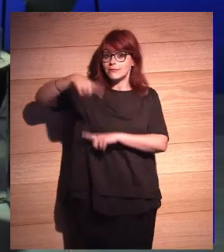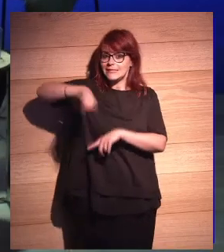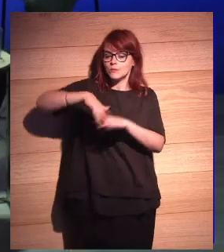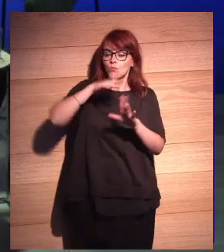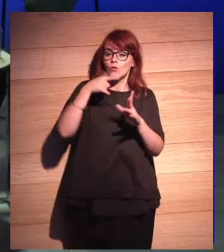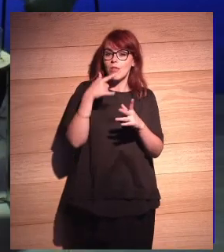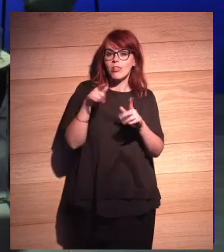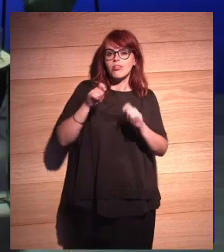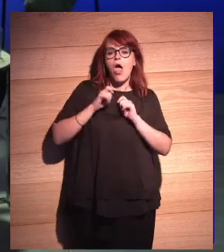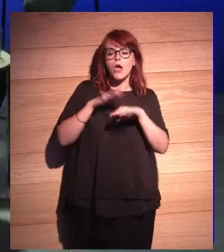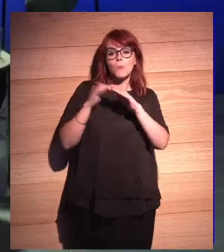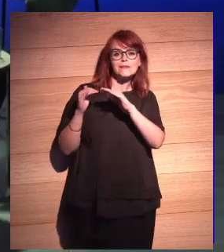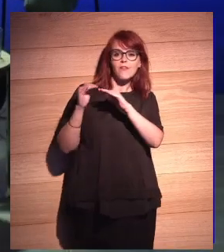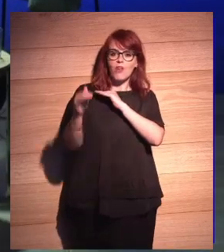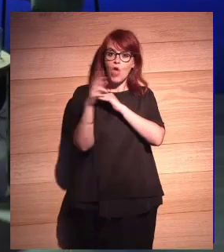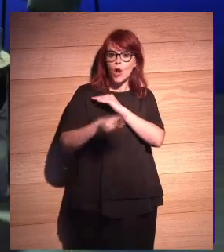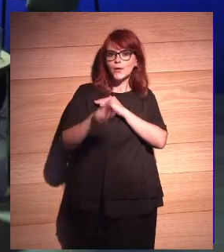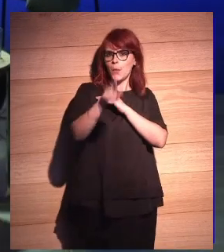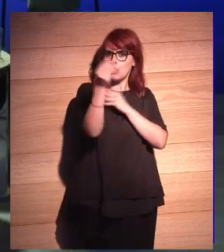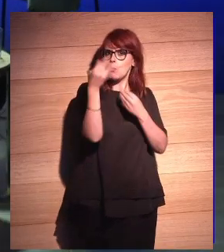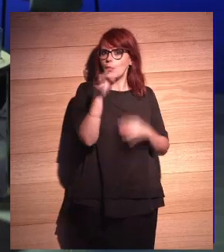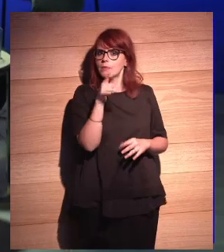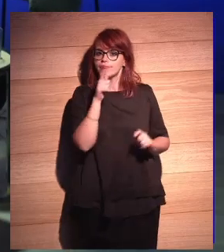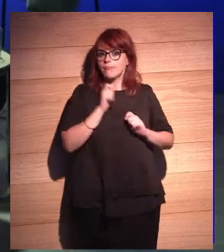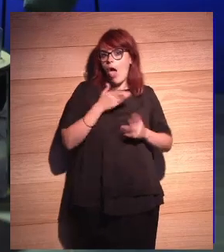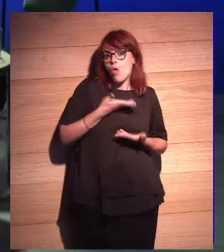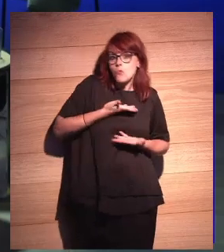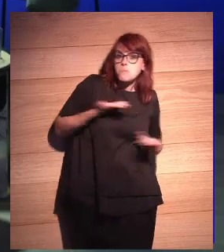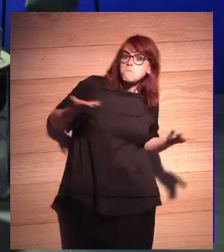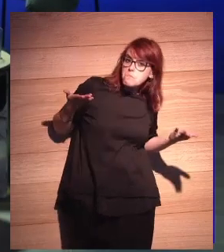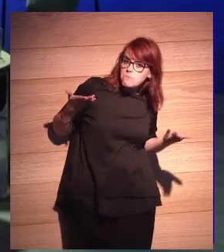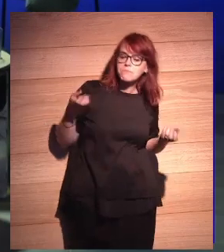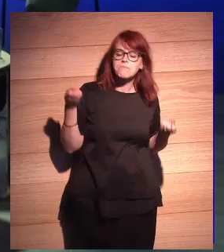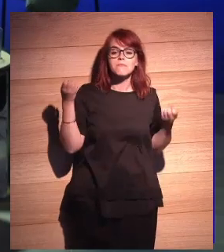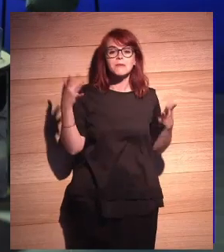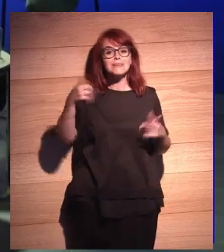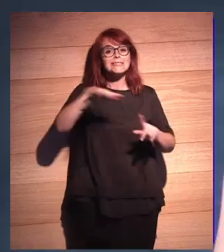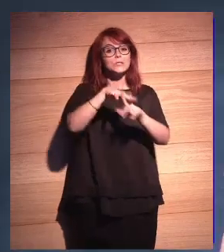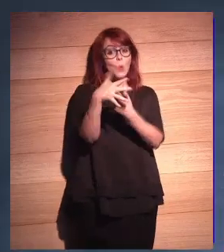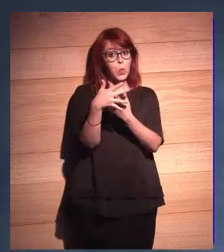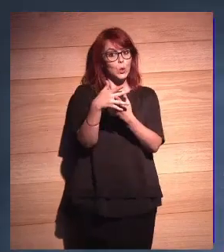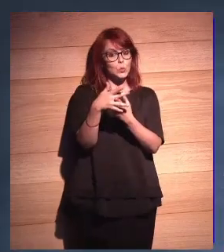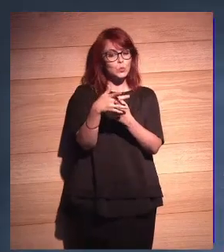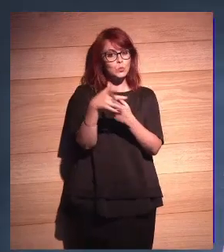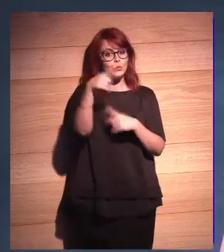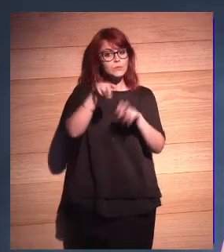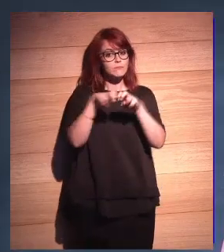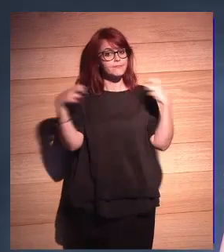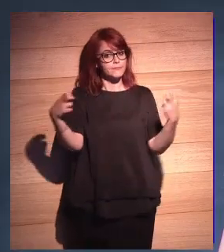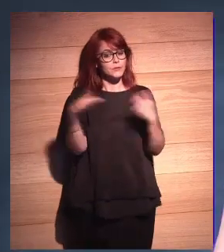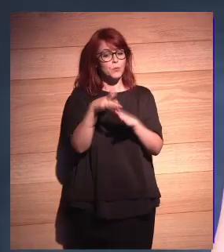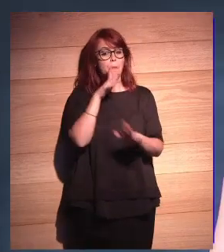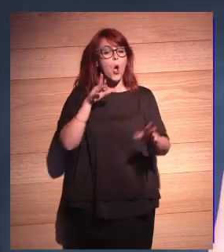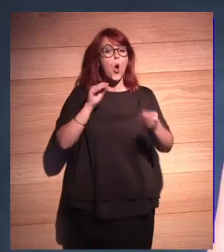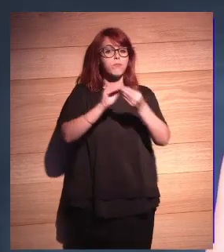these tools can generate a stabilization of a situation of people with